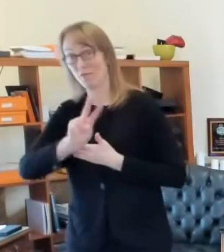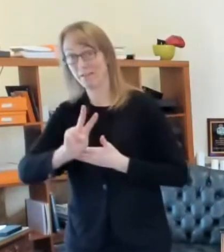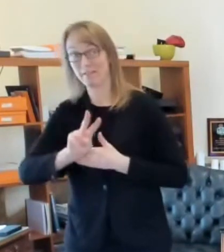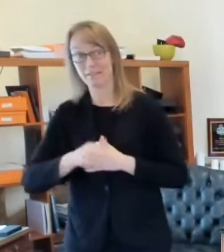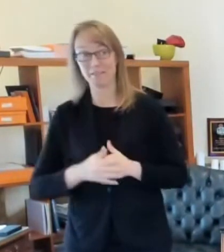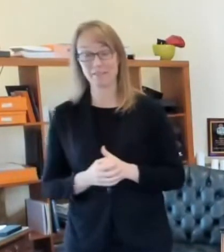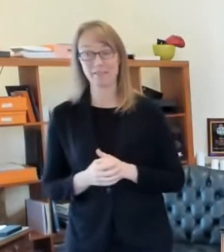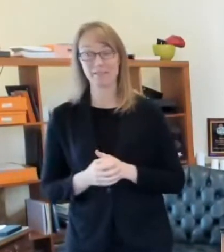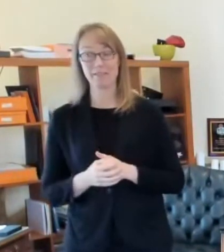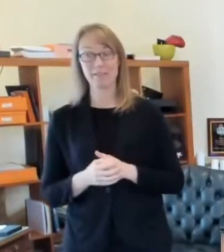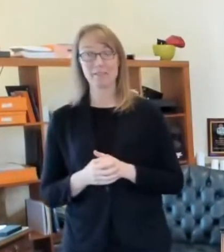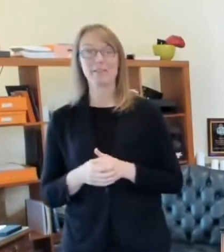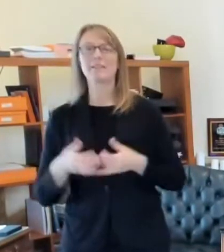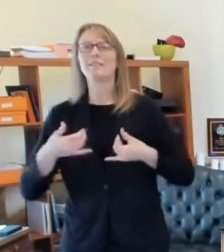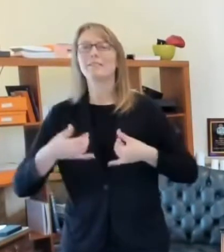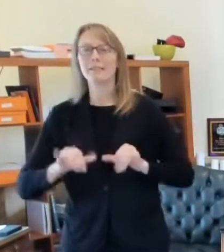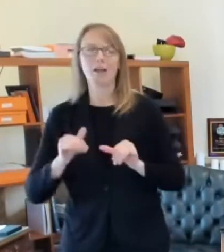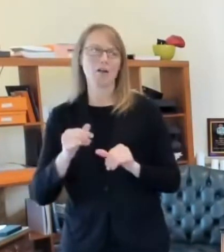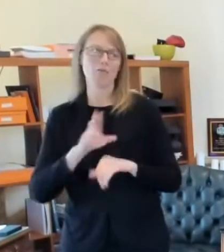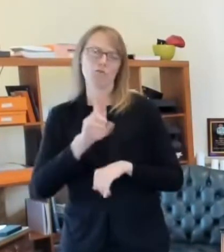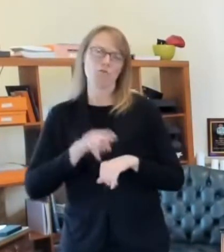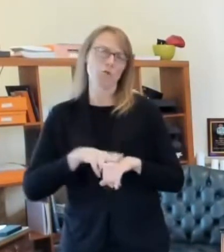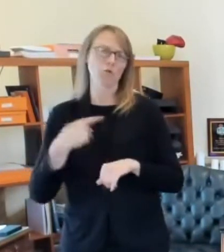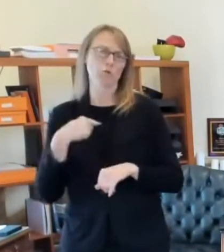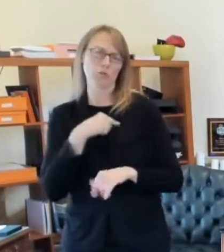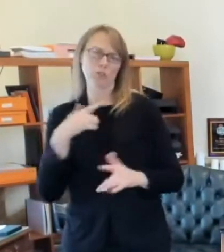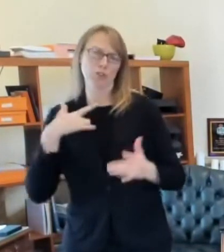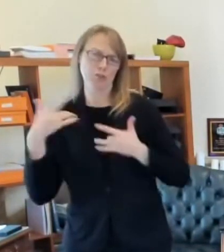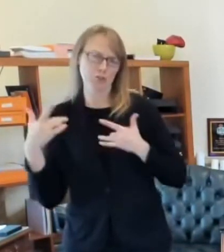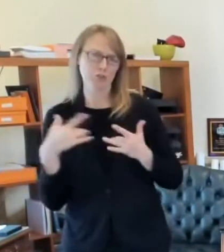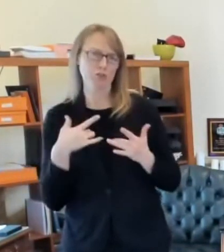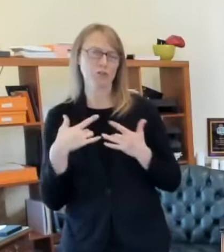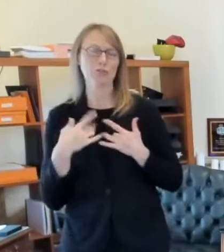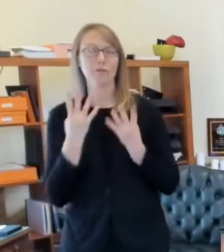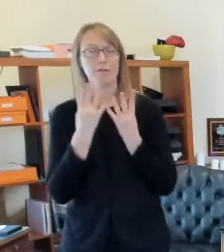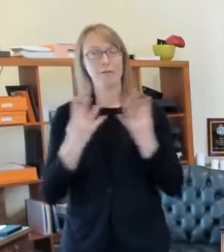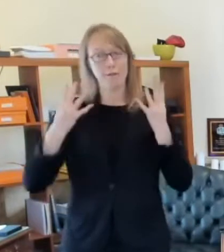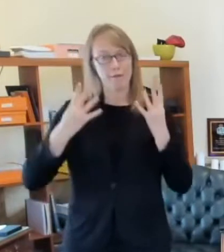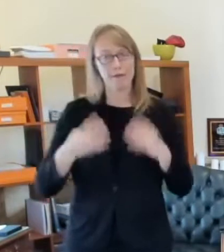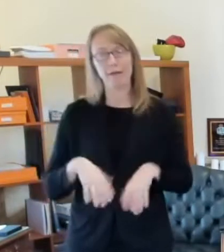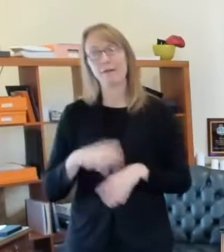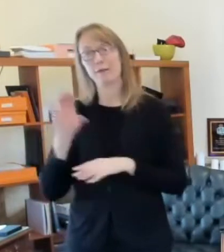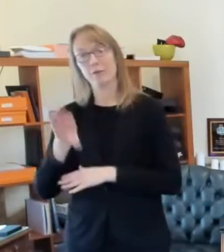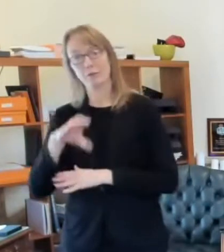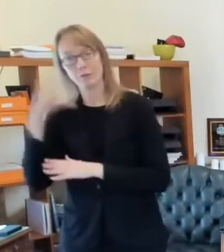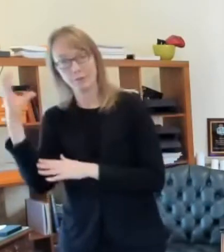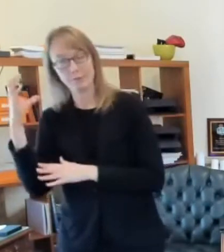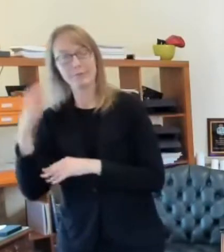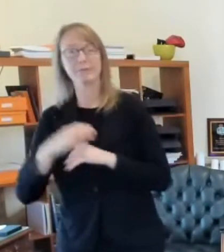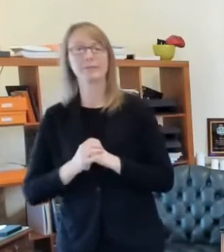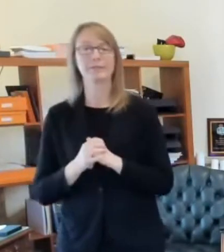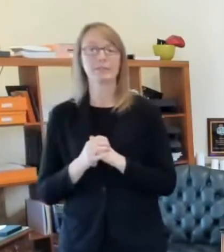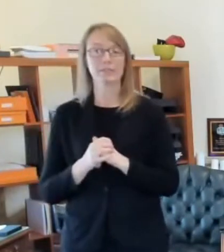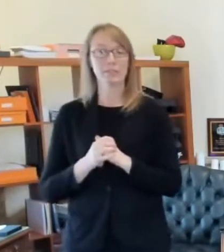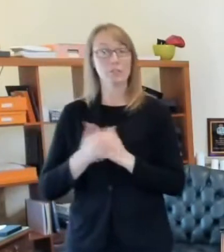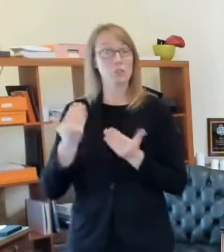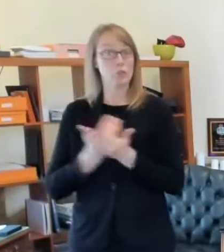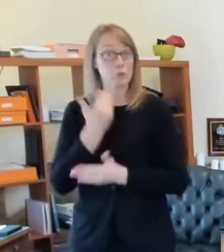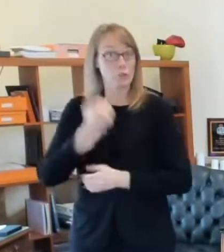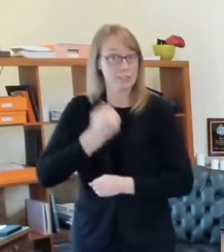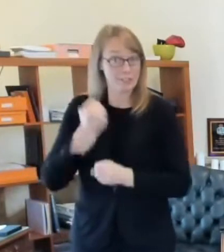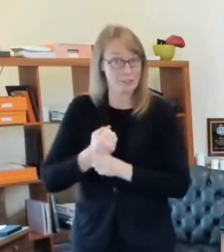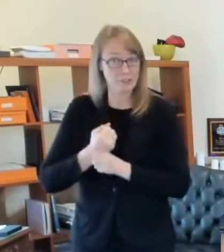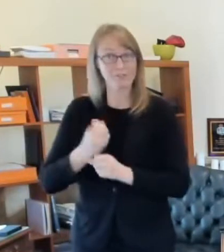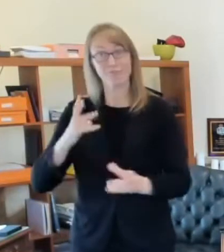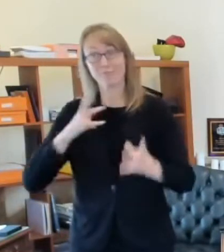Hanukkah, Christmas, New Year's. Hanukkah actually starts this week. Christmas and New Year. So we're all continue